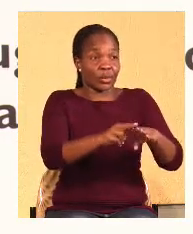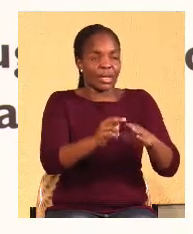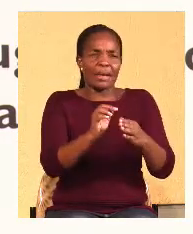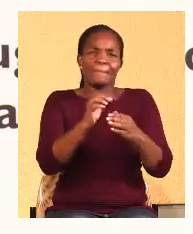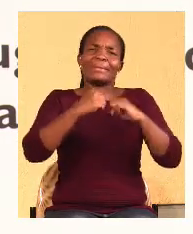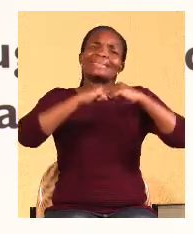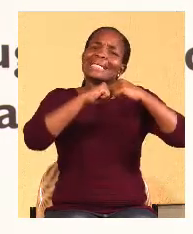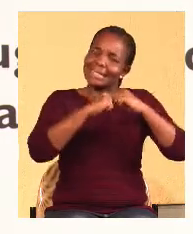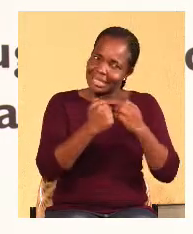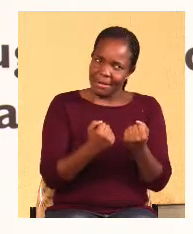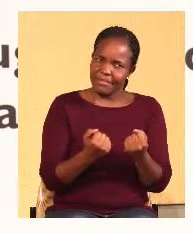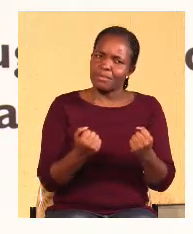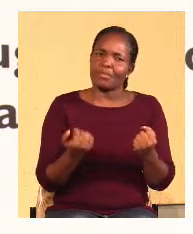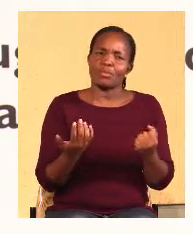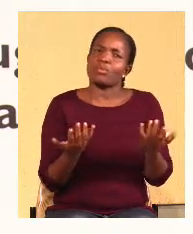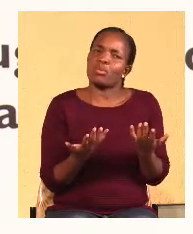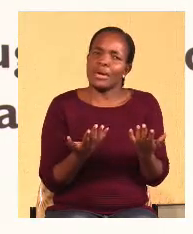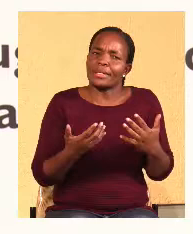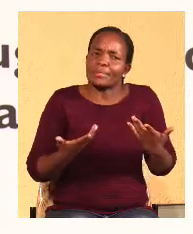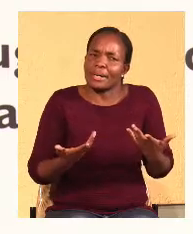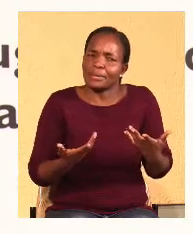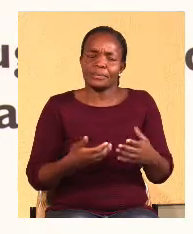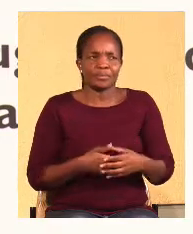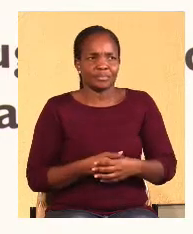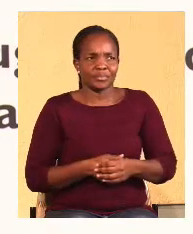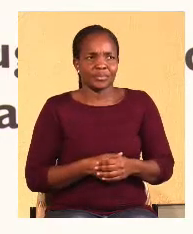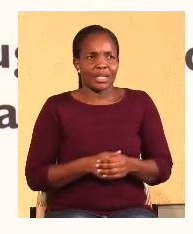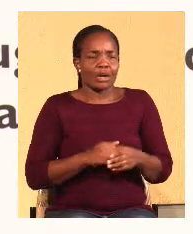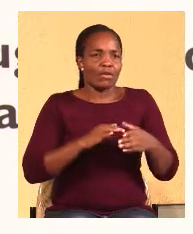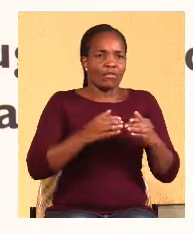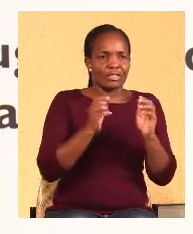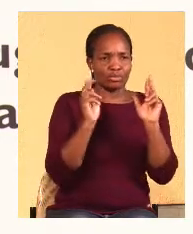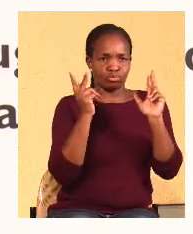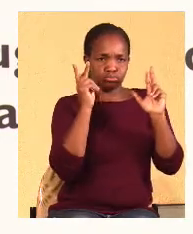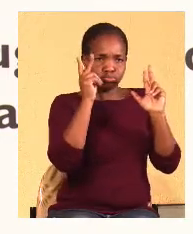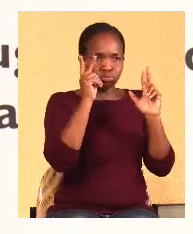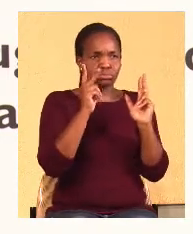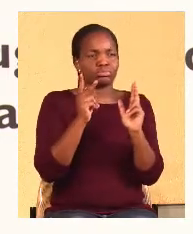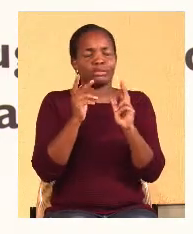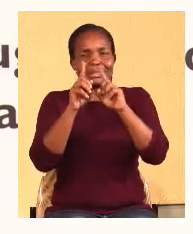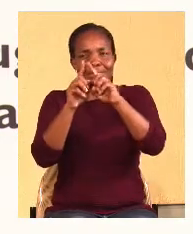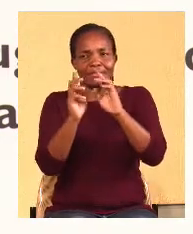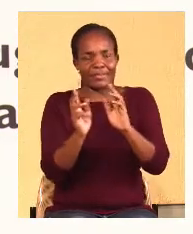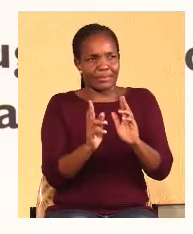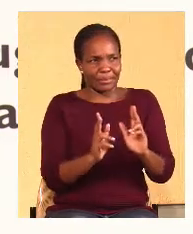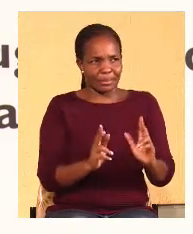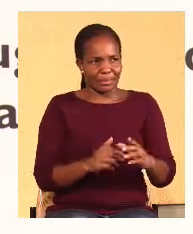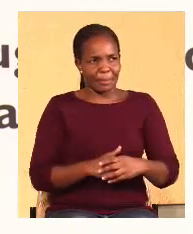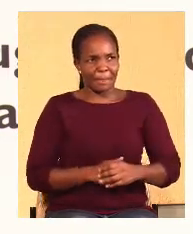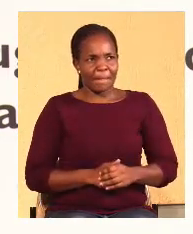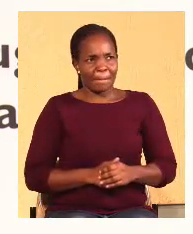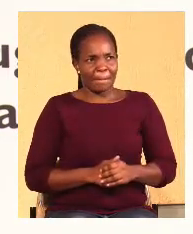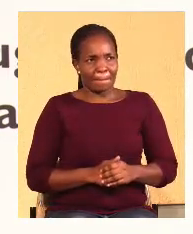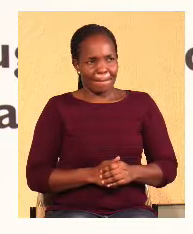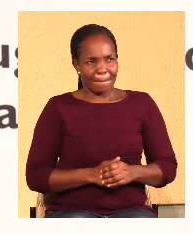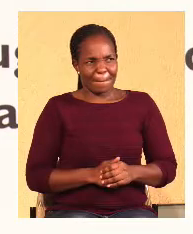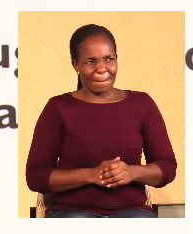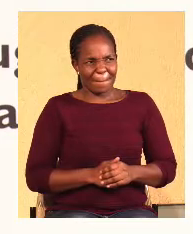challenges around what he terms sex workers and migrant workers and so forth. By its very